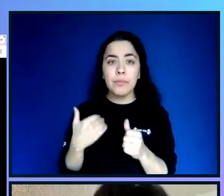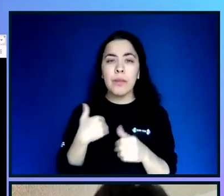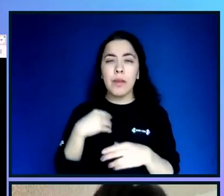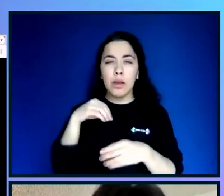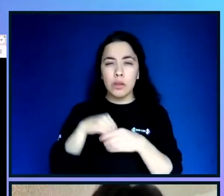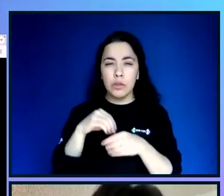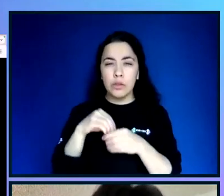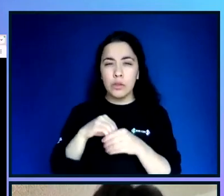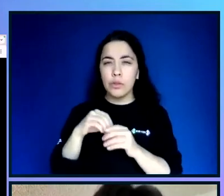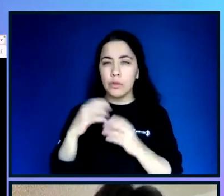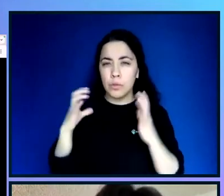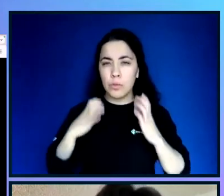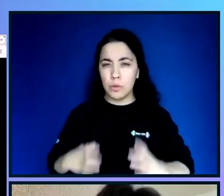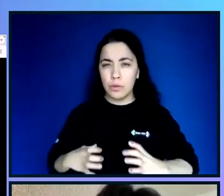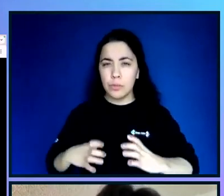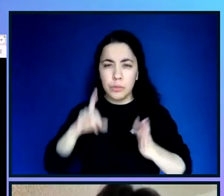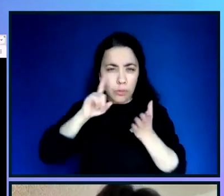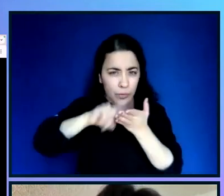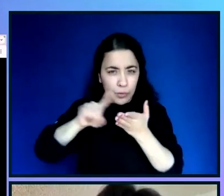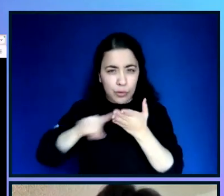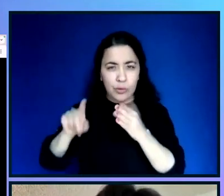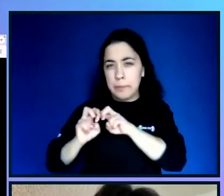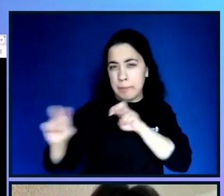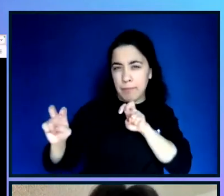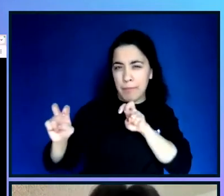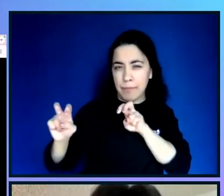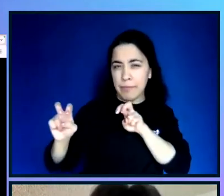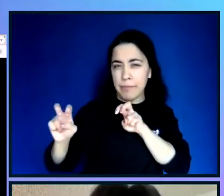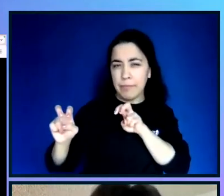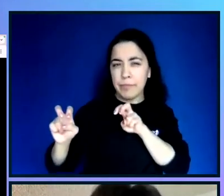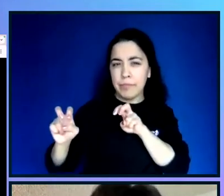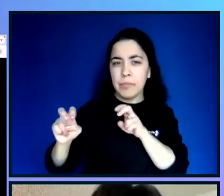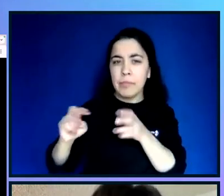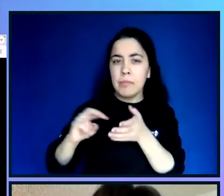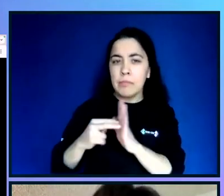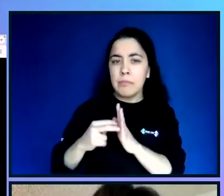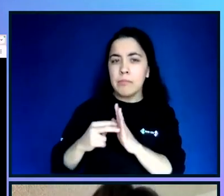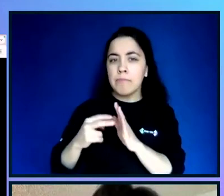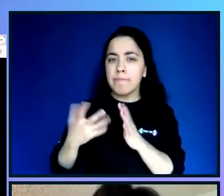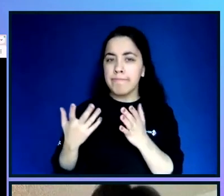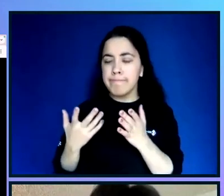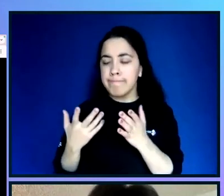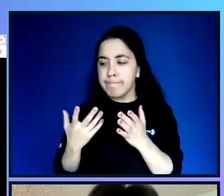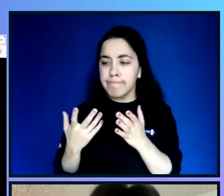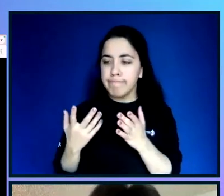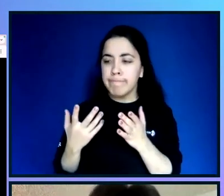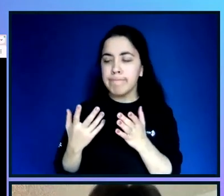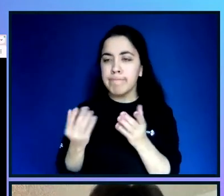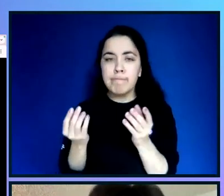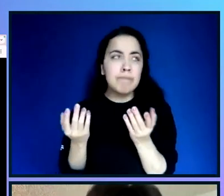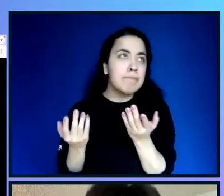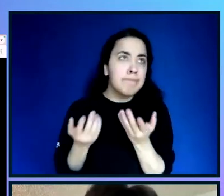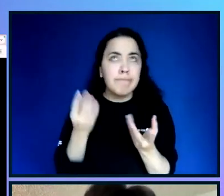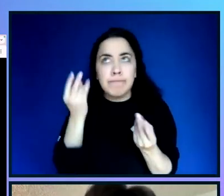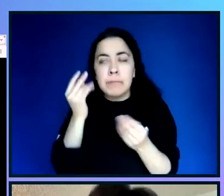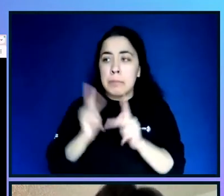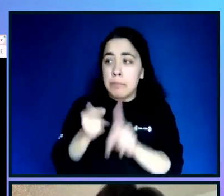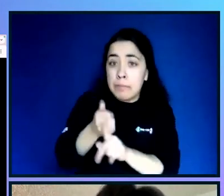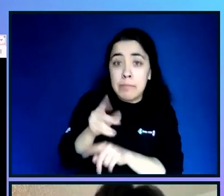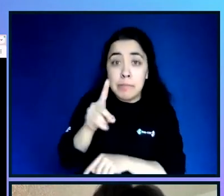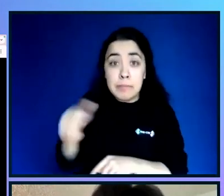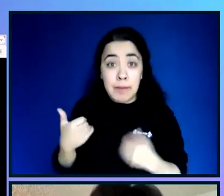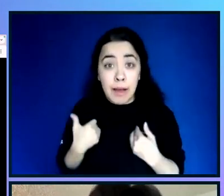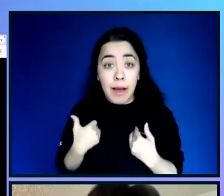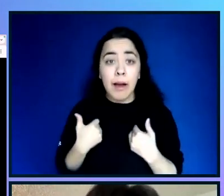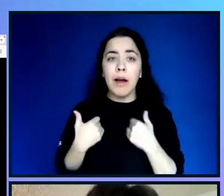customer research panel, and that's a way for us to get in touch with more folks with disabilities and